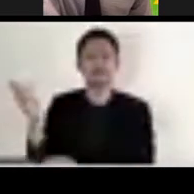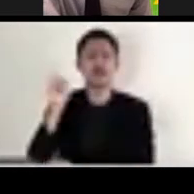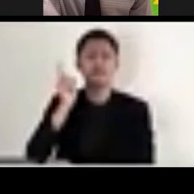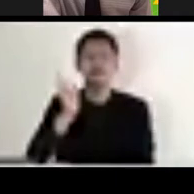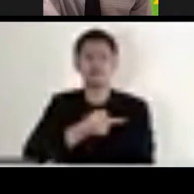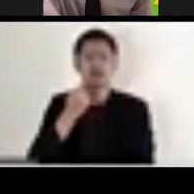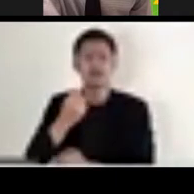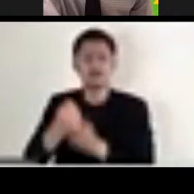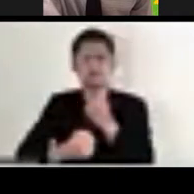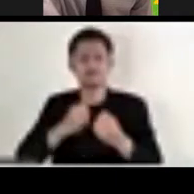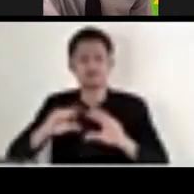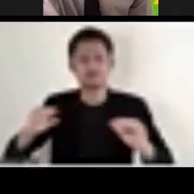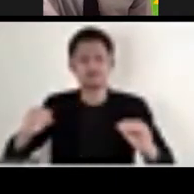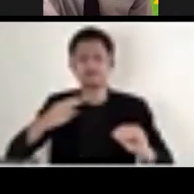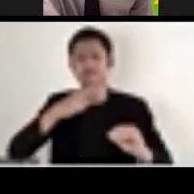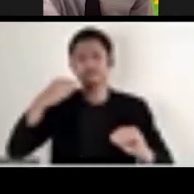khai